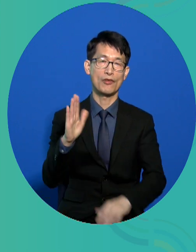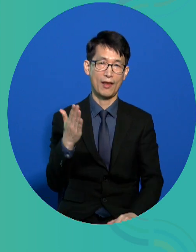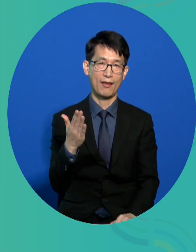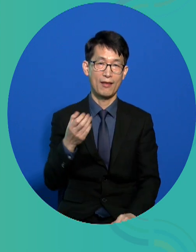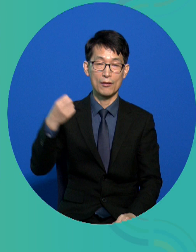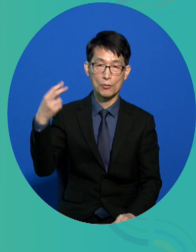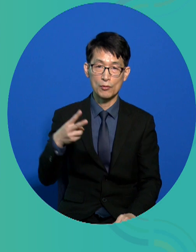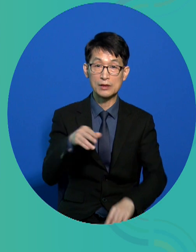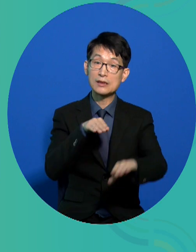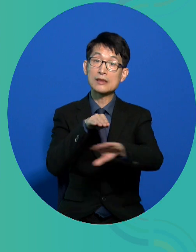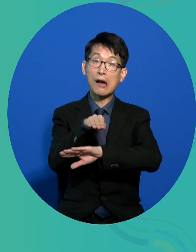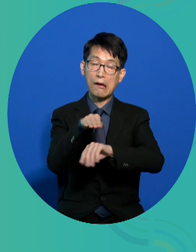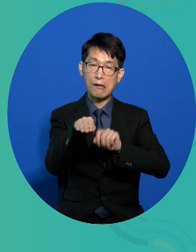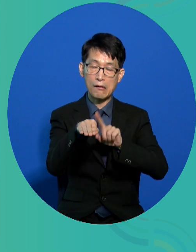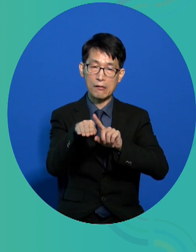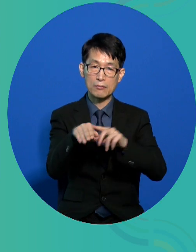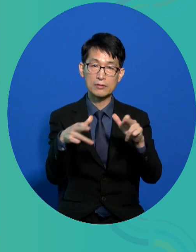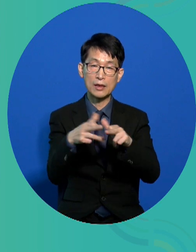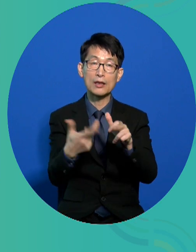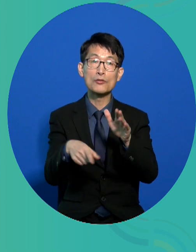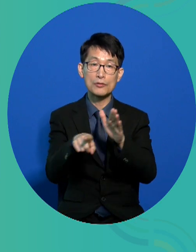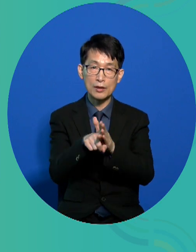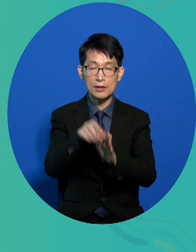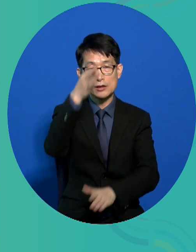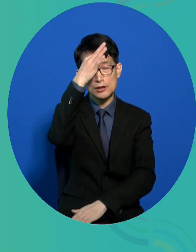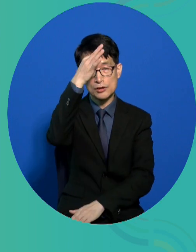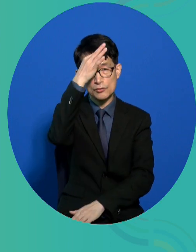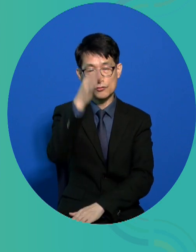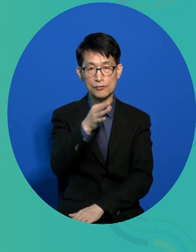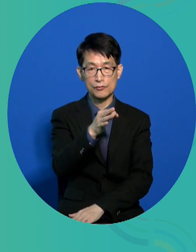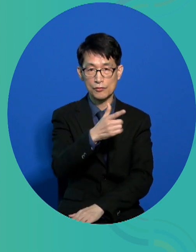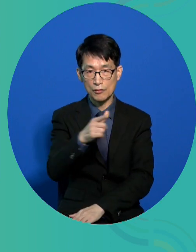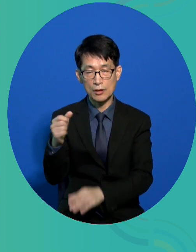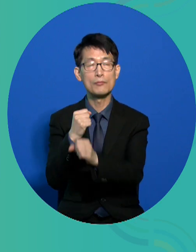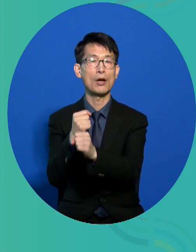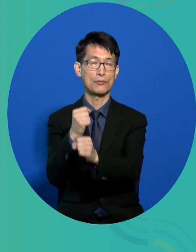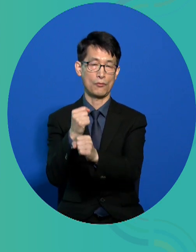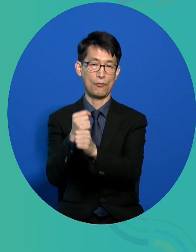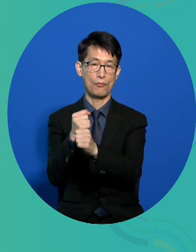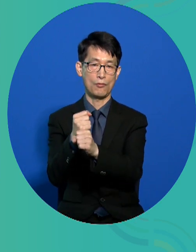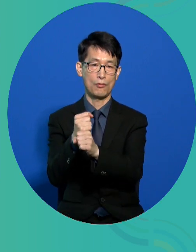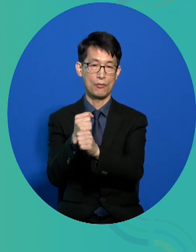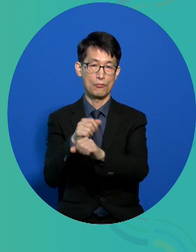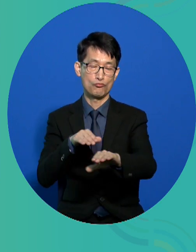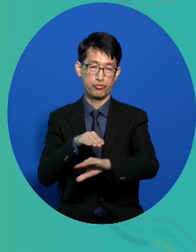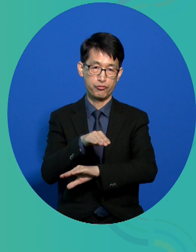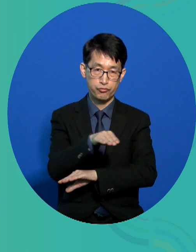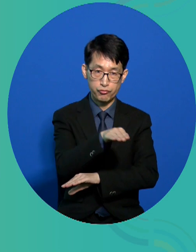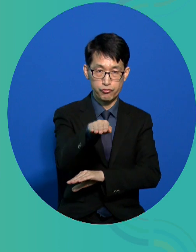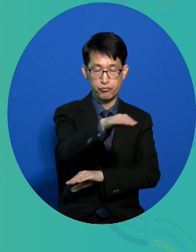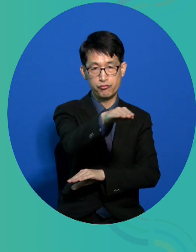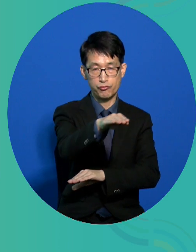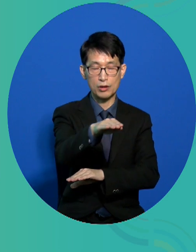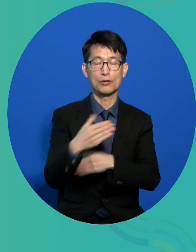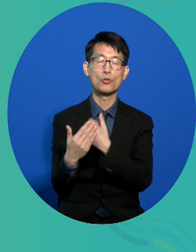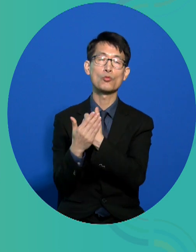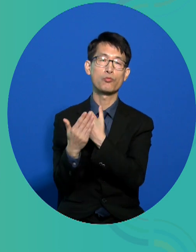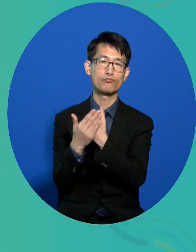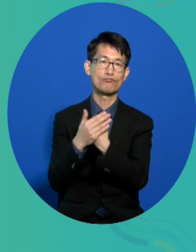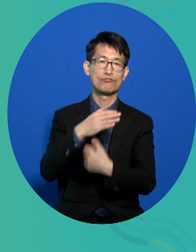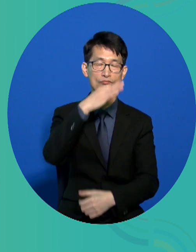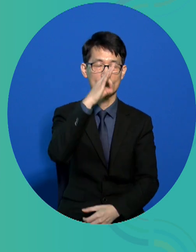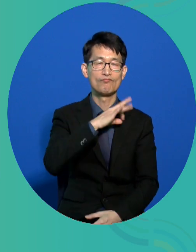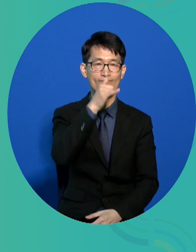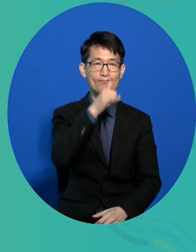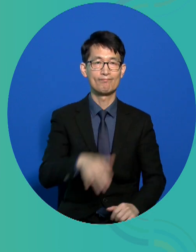technologies, autonomous driving technologies, humanoid robot technologies are being supported by